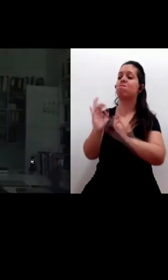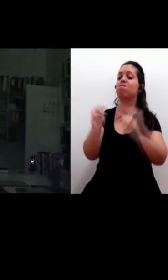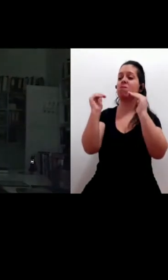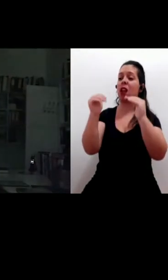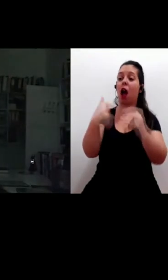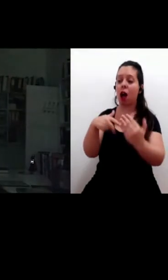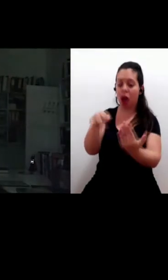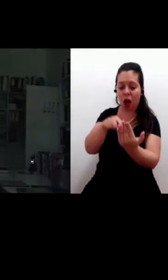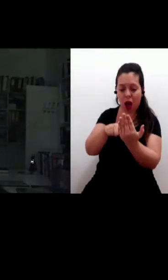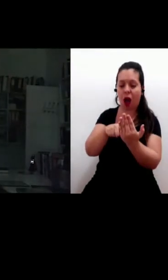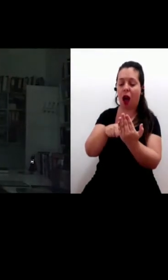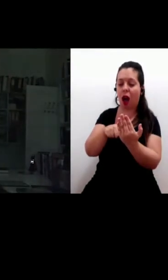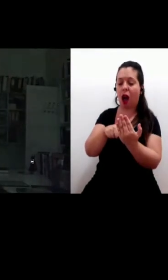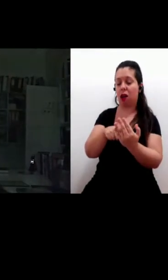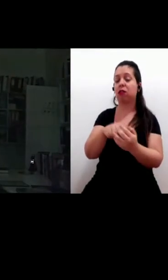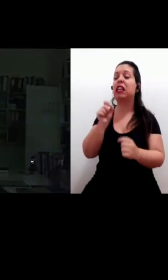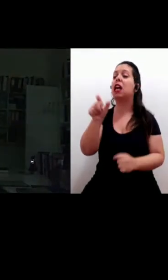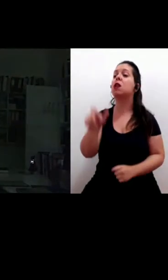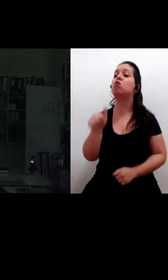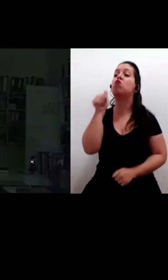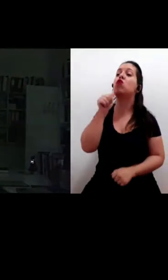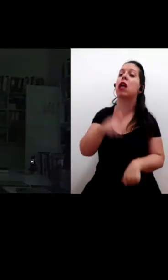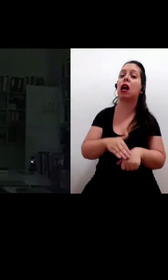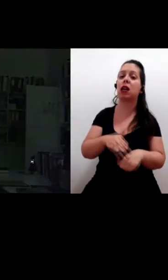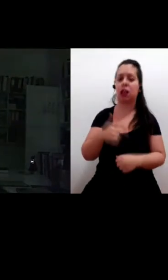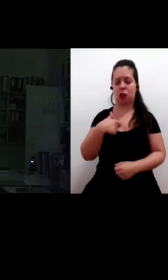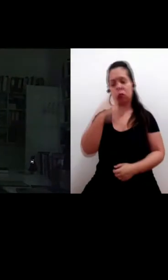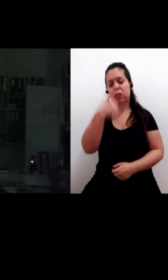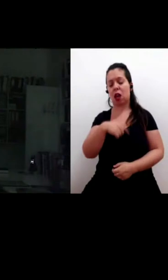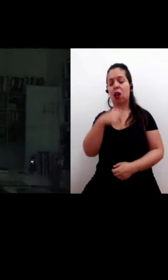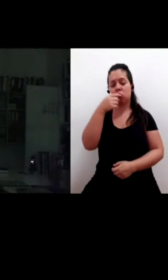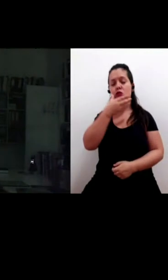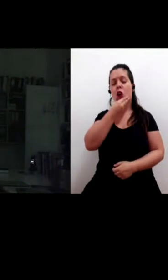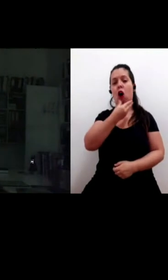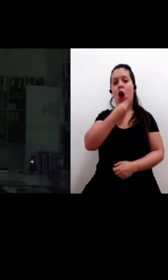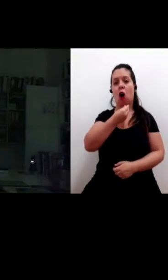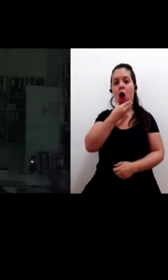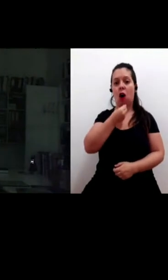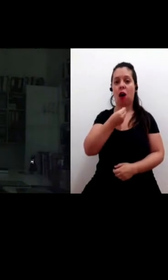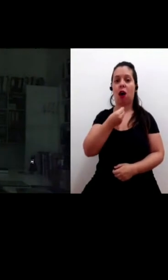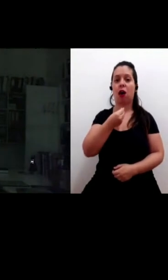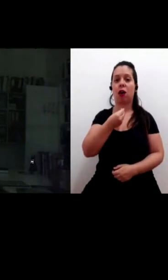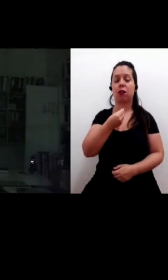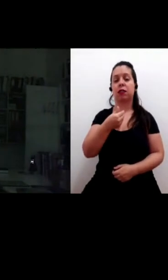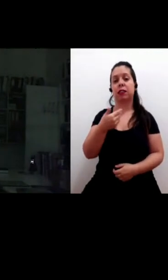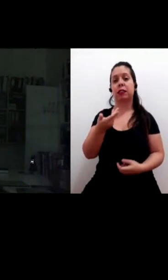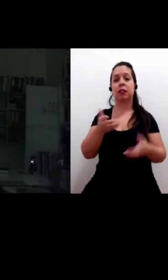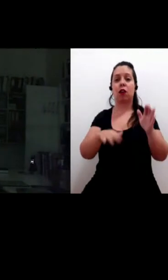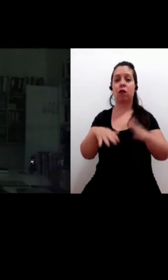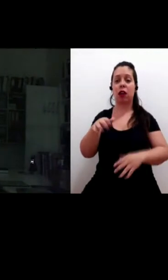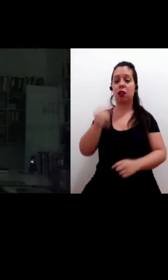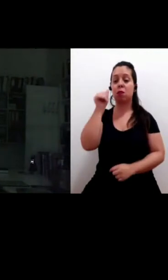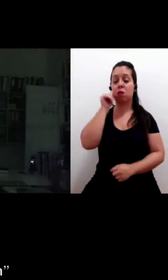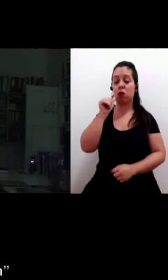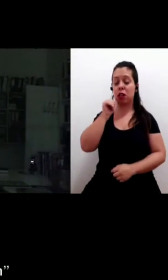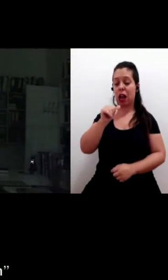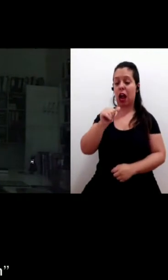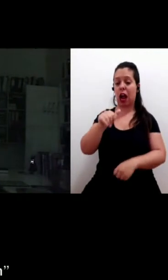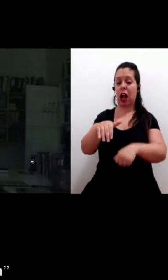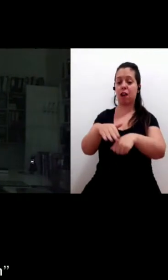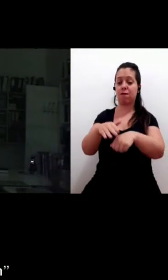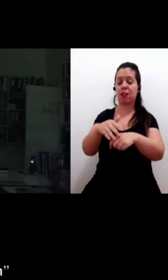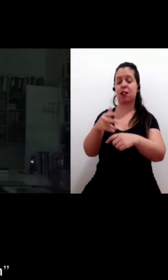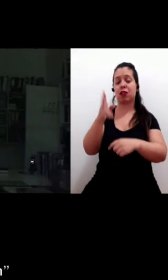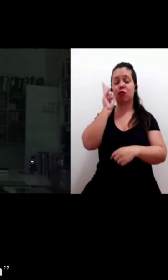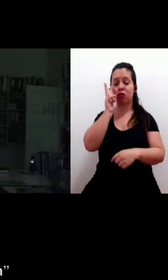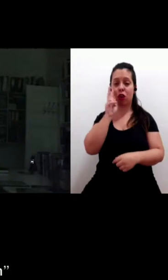a man, and, you know, a lot of people would prefer if a woman made such a history of cinema, a history of female filmmakers. Mm-hmm. But